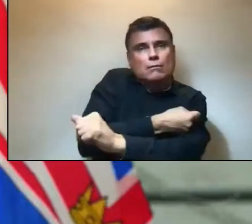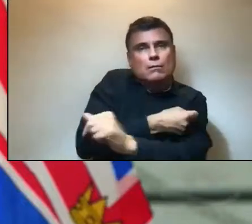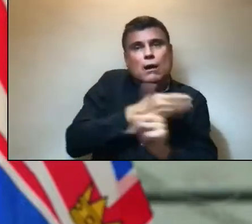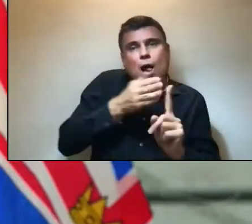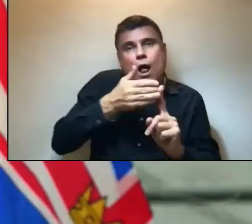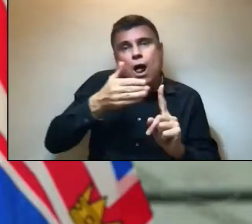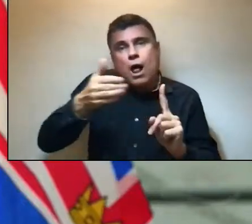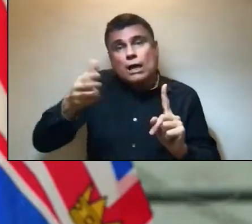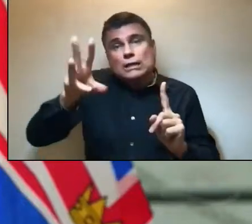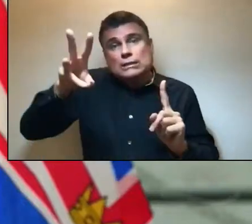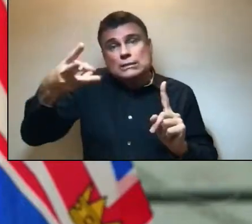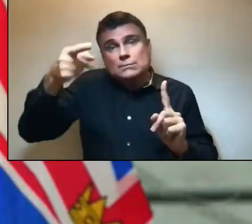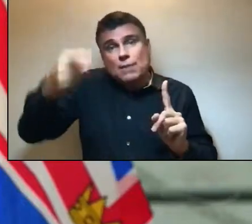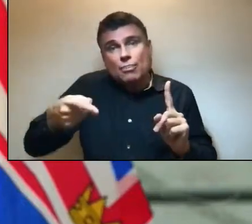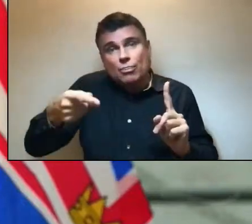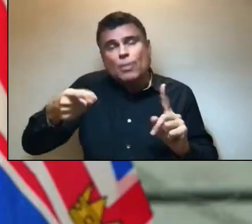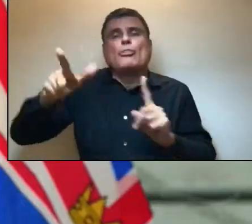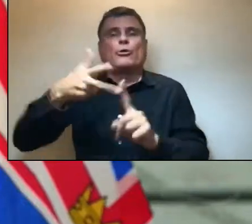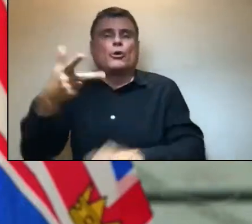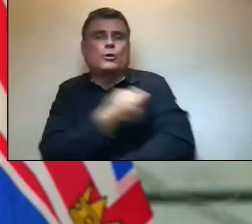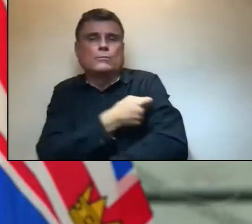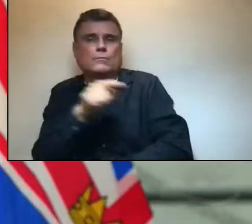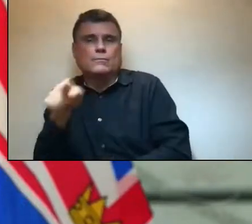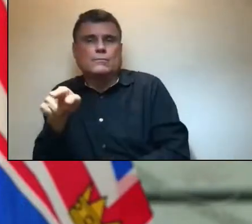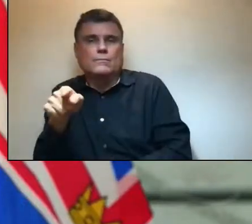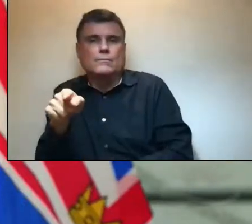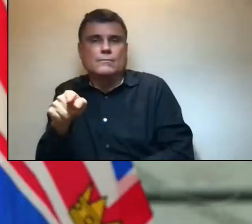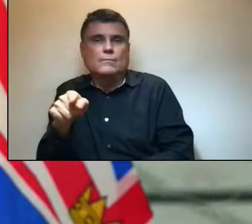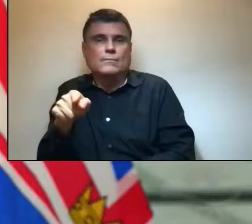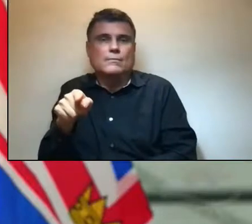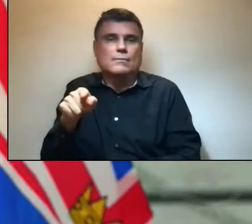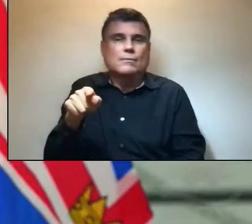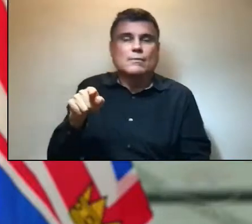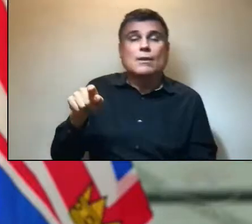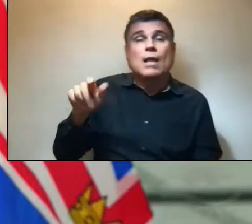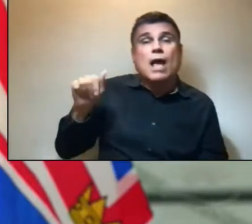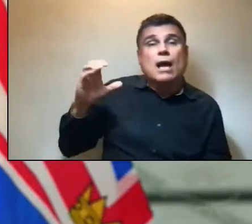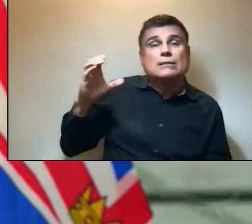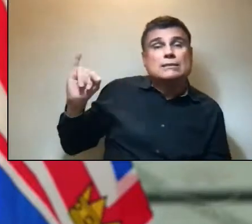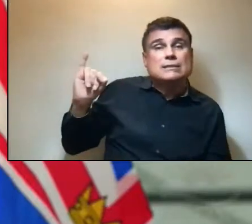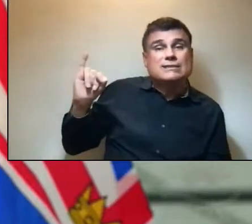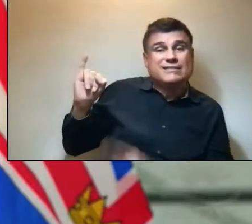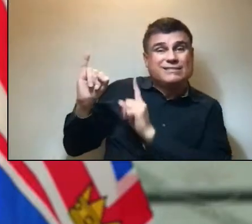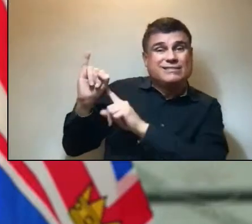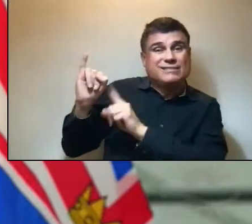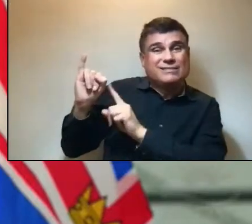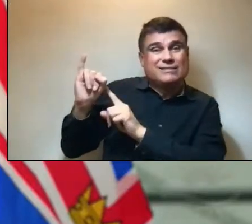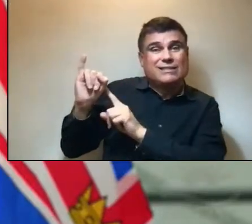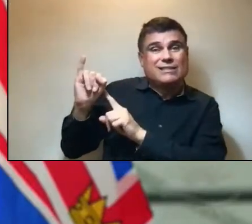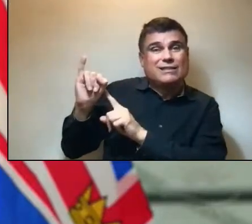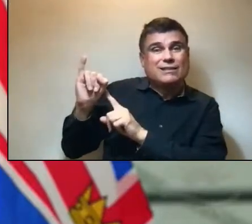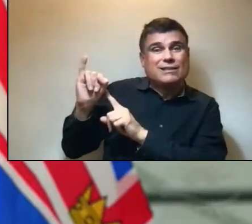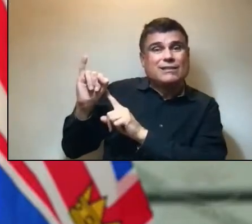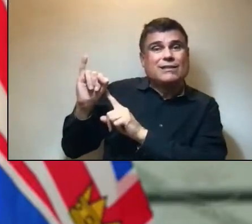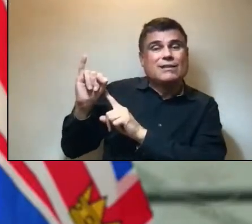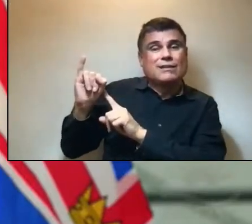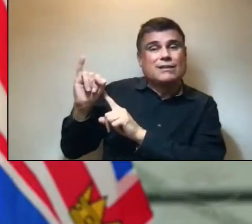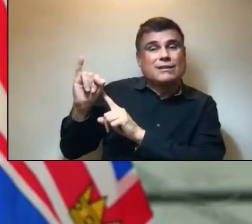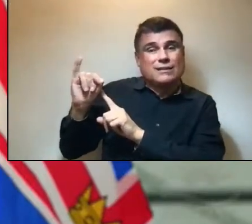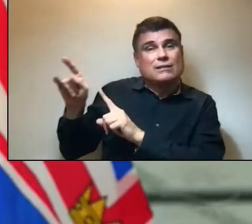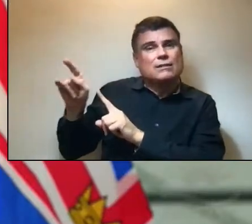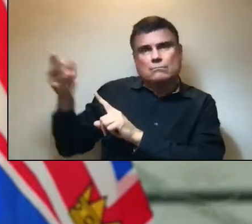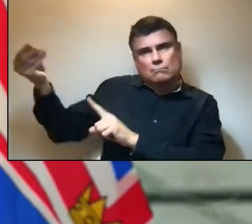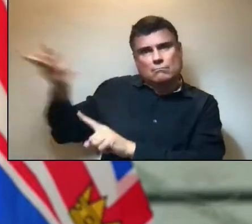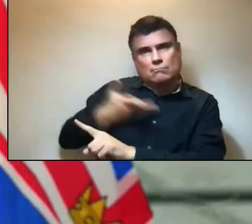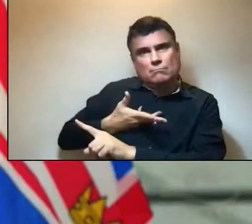still important. And that's important because it gives us that longer lasting protection, not just for this variant, but for the next variant,